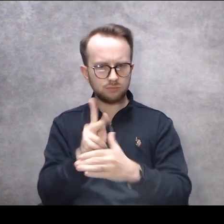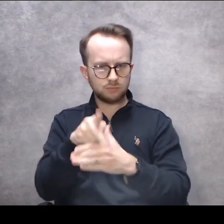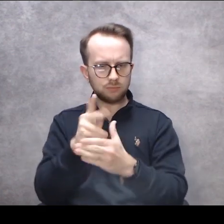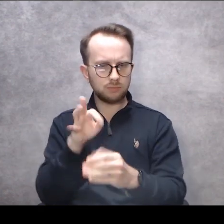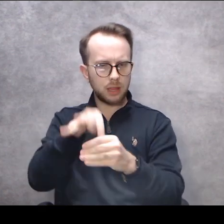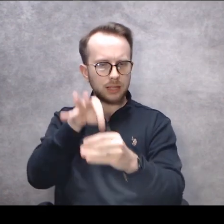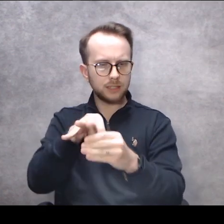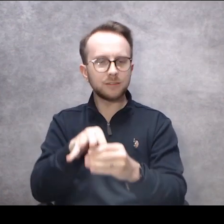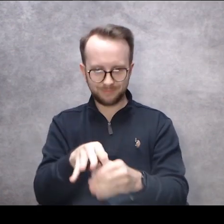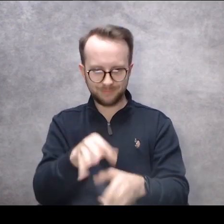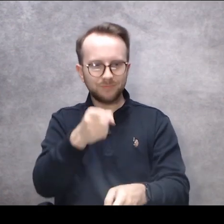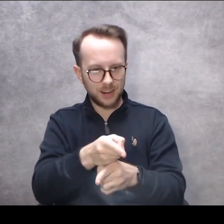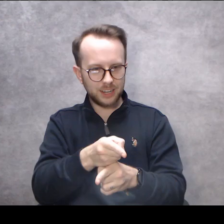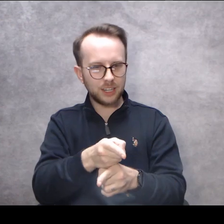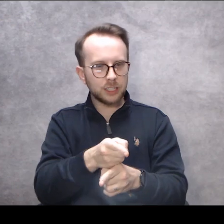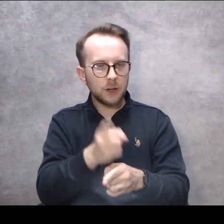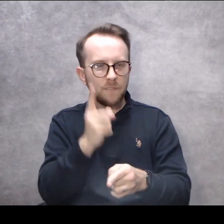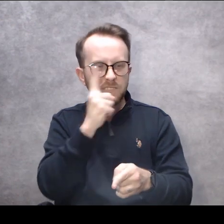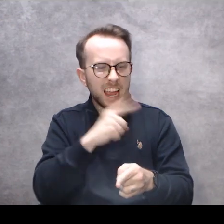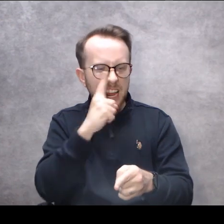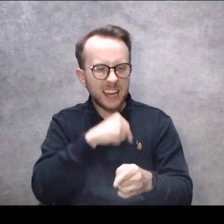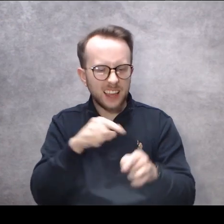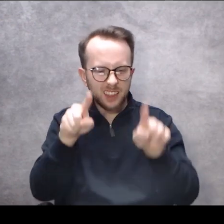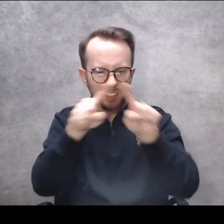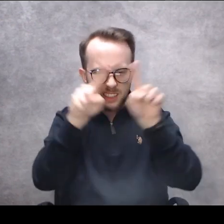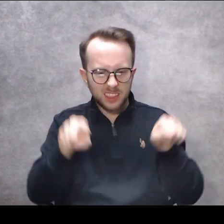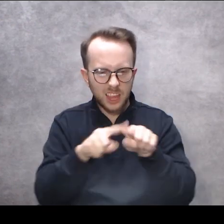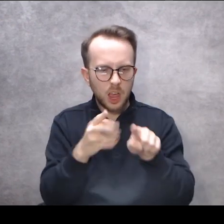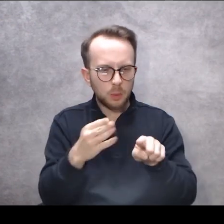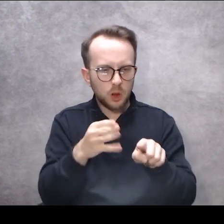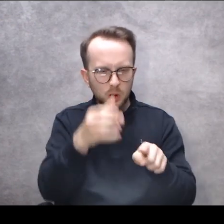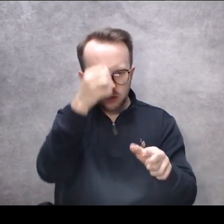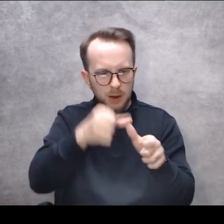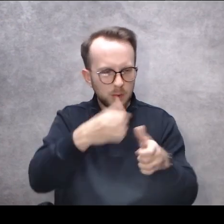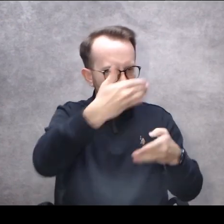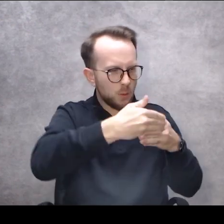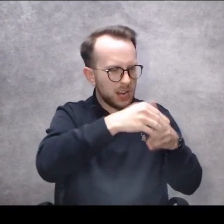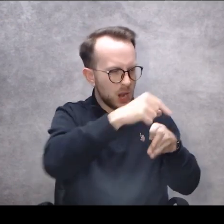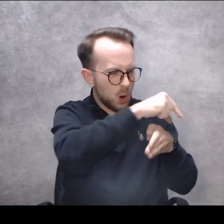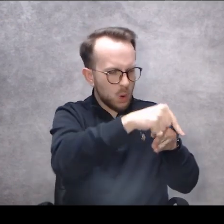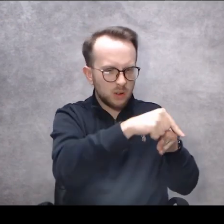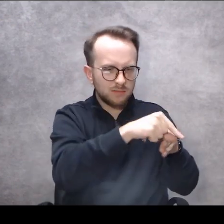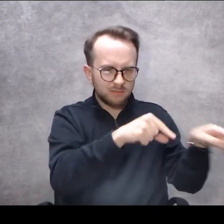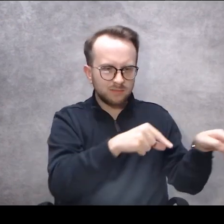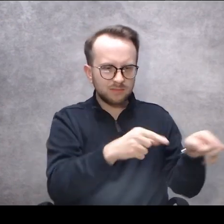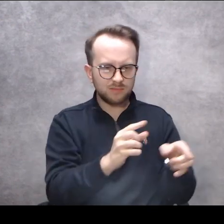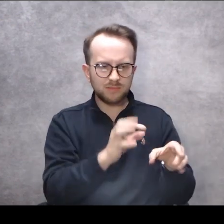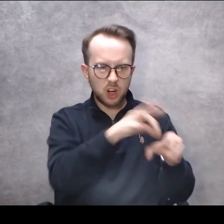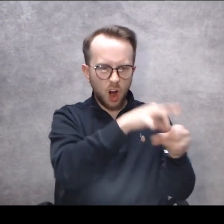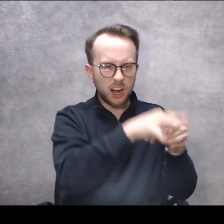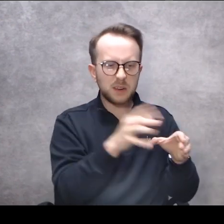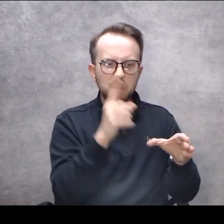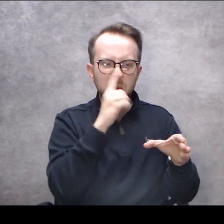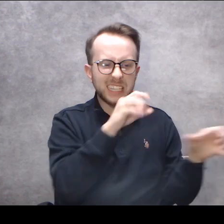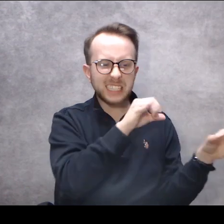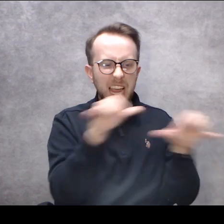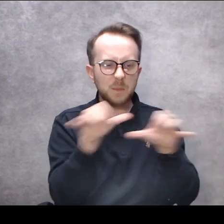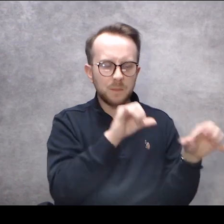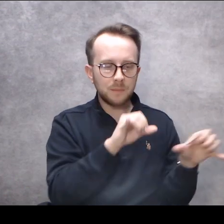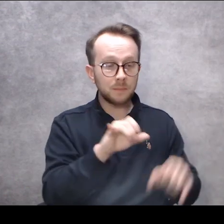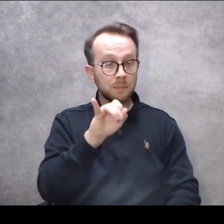our blue one is the garden outside the window. Okay. Yeah. So if we needed to measure